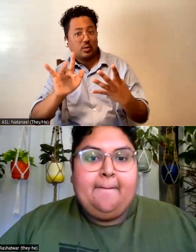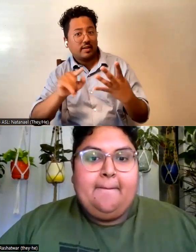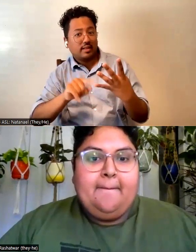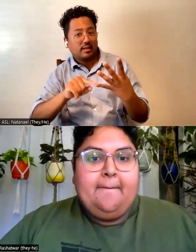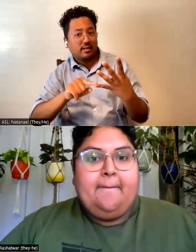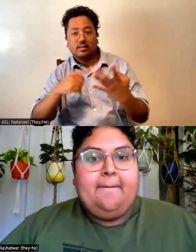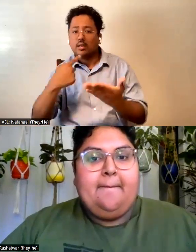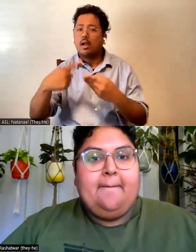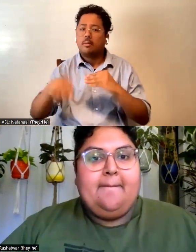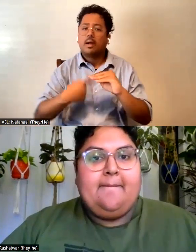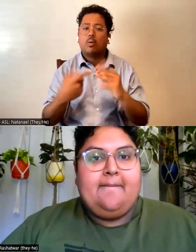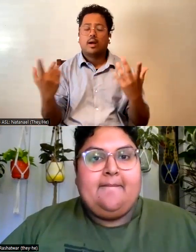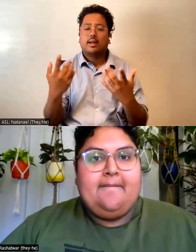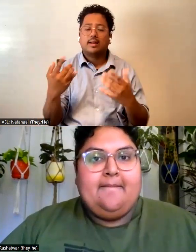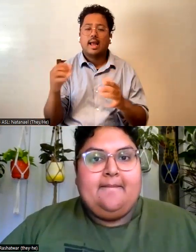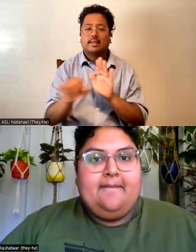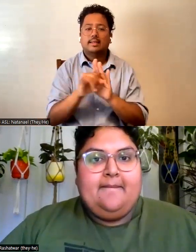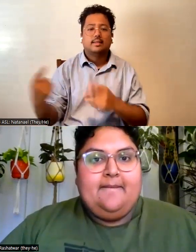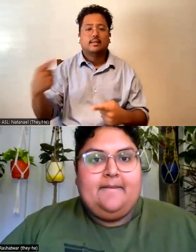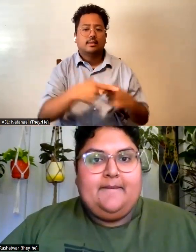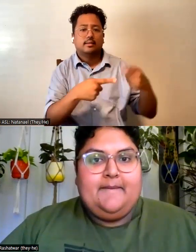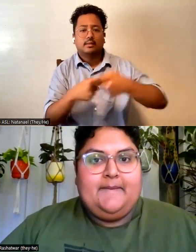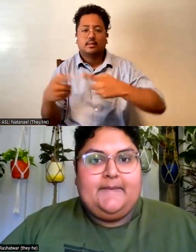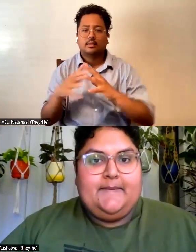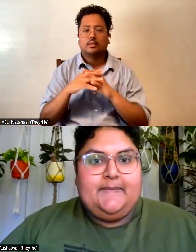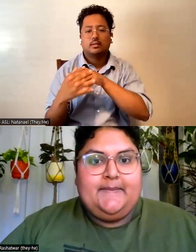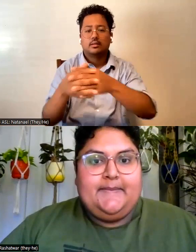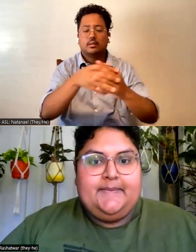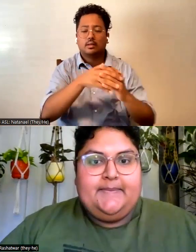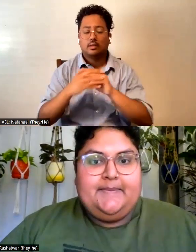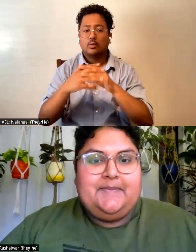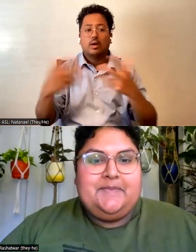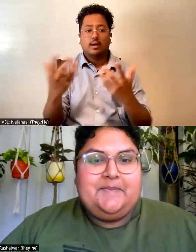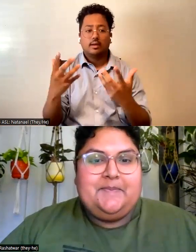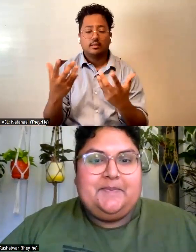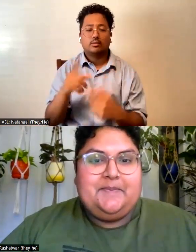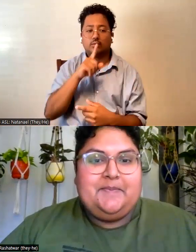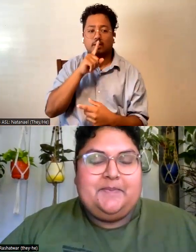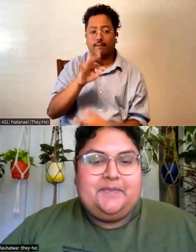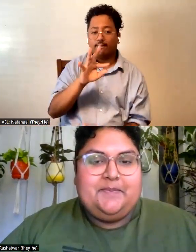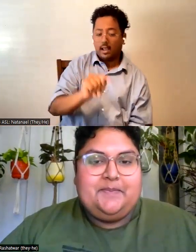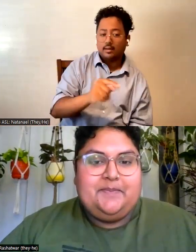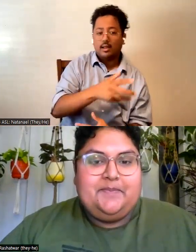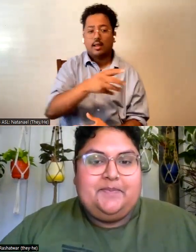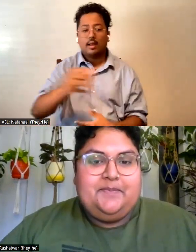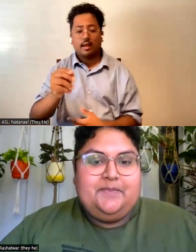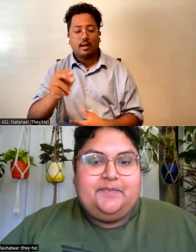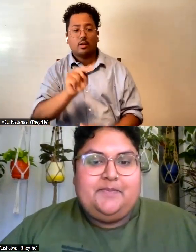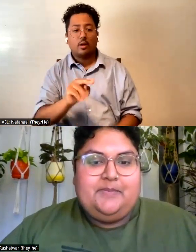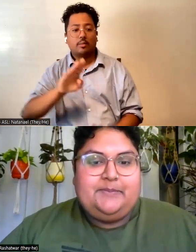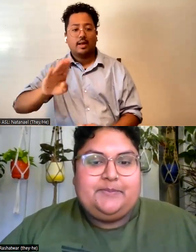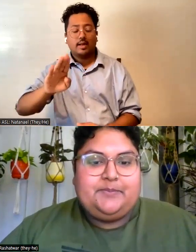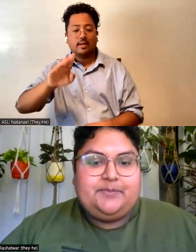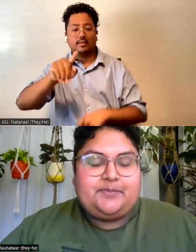the intersections of fatness and non-binary gender spectrum. So please be on the lookout for more details about